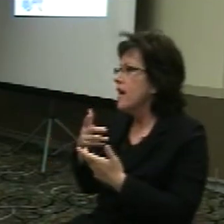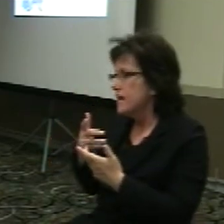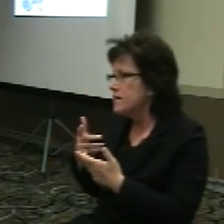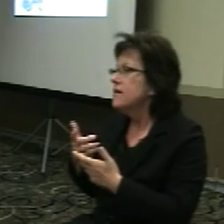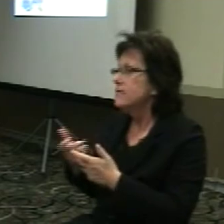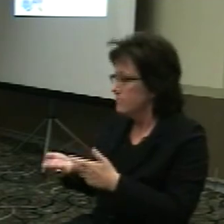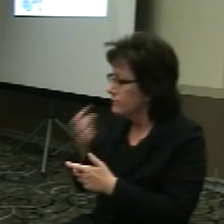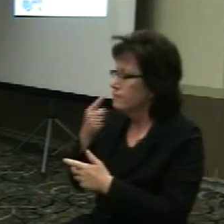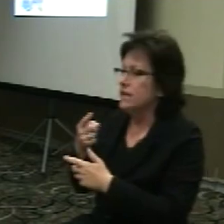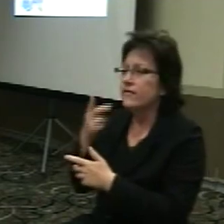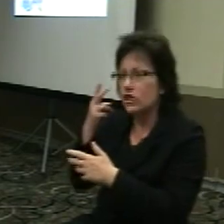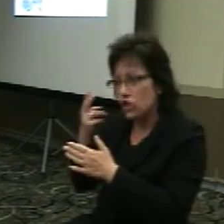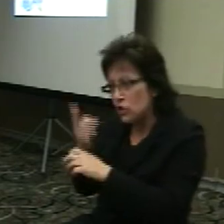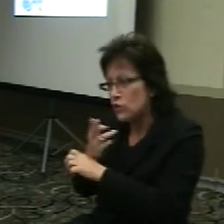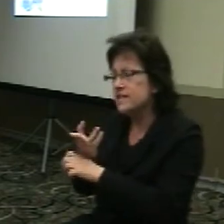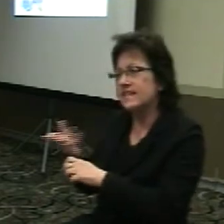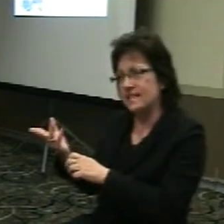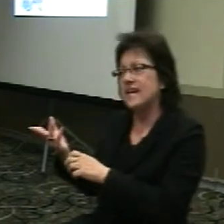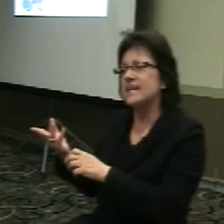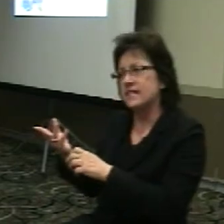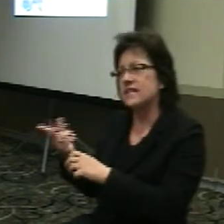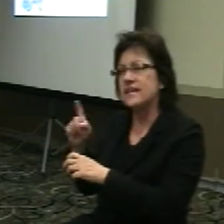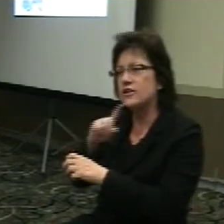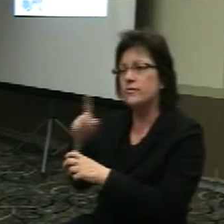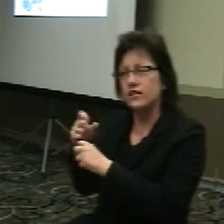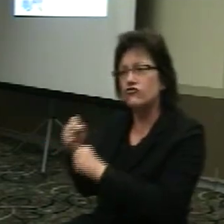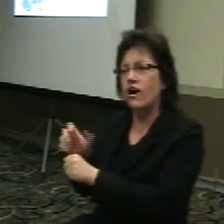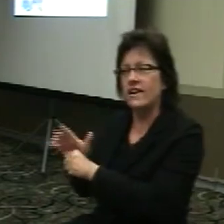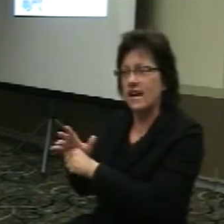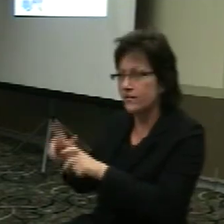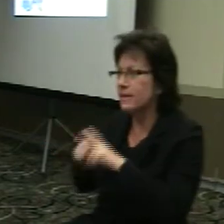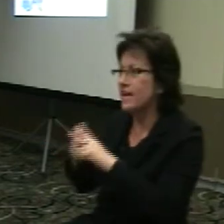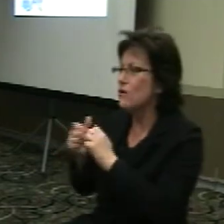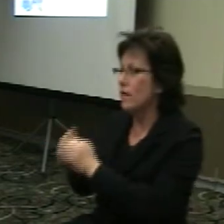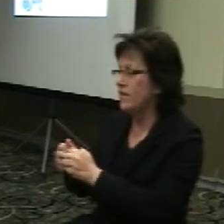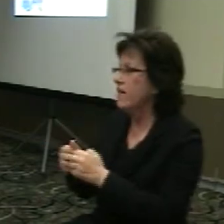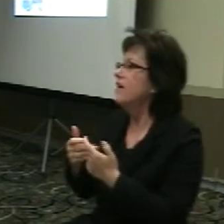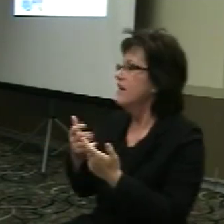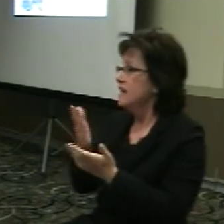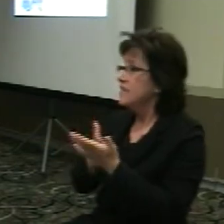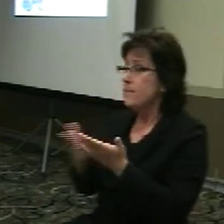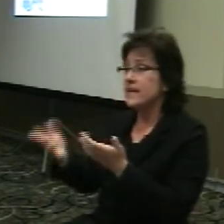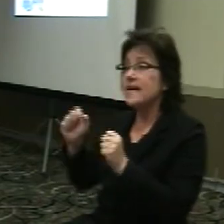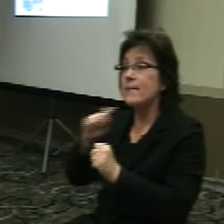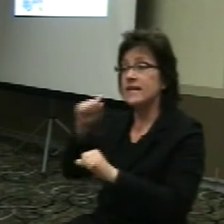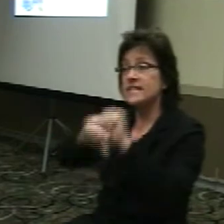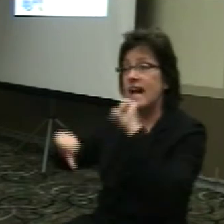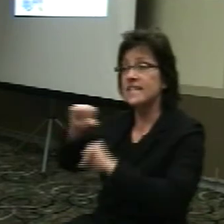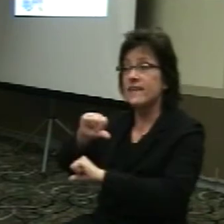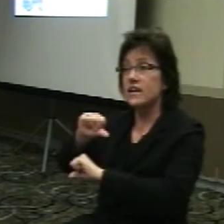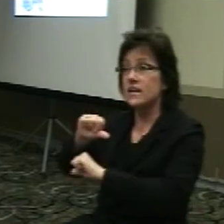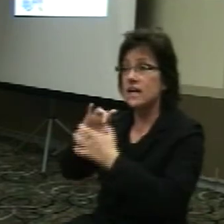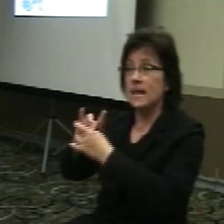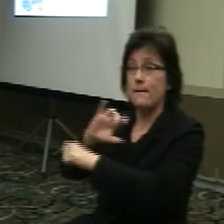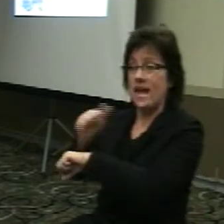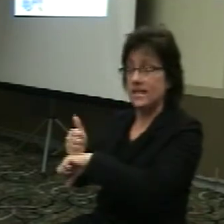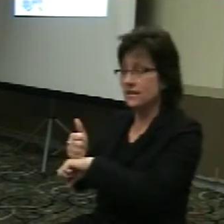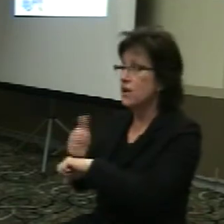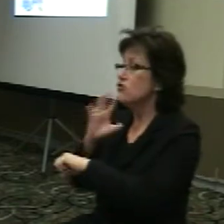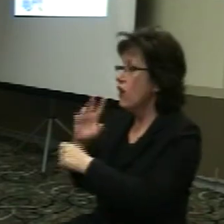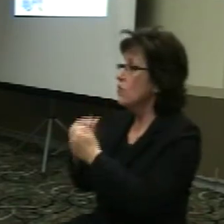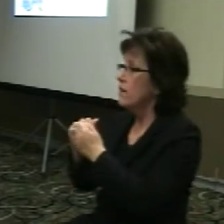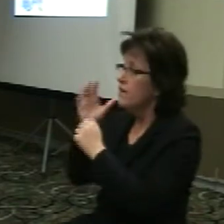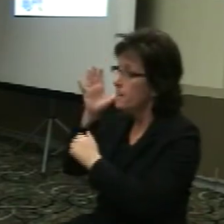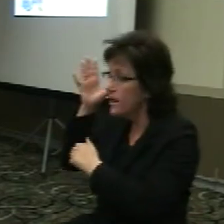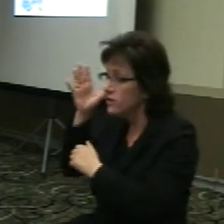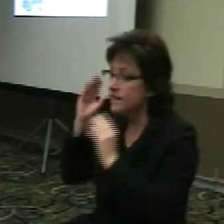So if you're going to use these things, and those become part of that scientifically based, and talking to parents about some of those things, and talking to teachers about that. If we're